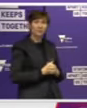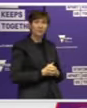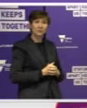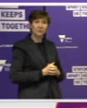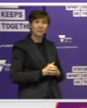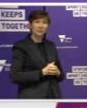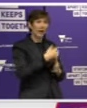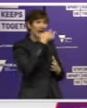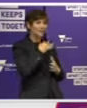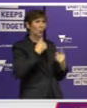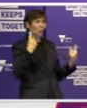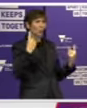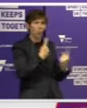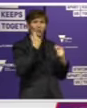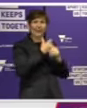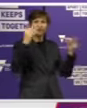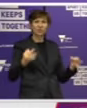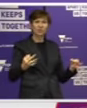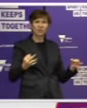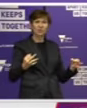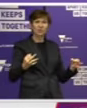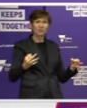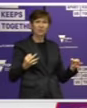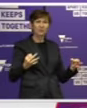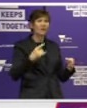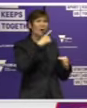Do I know who made that decision? Under oath,